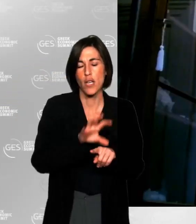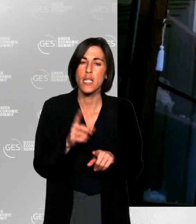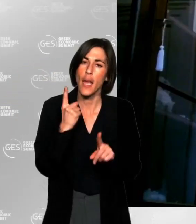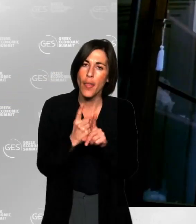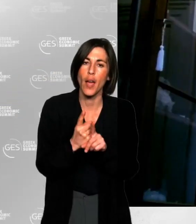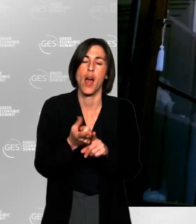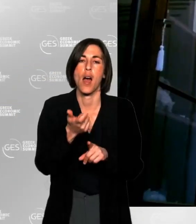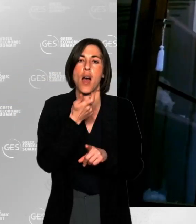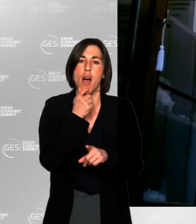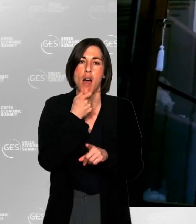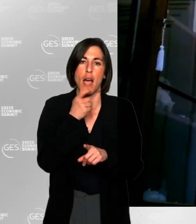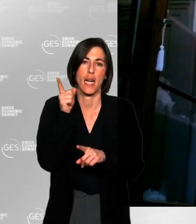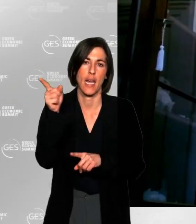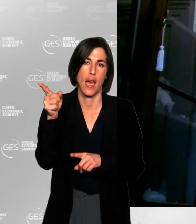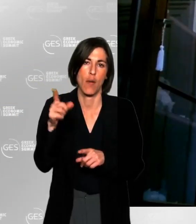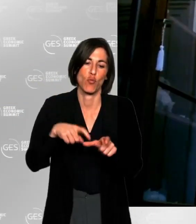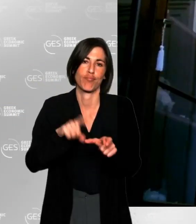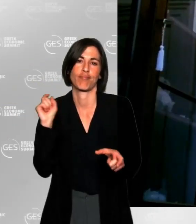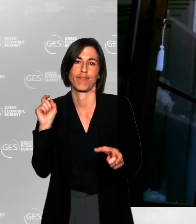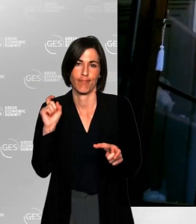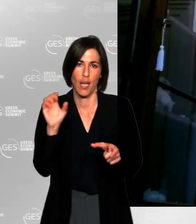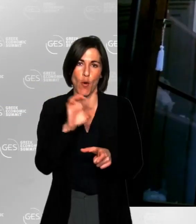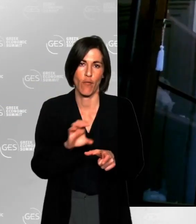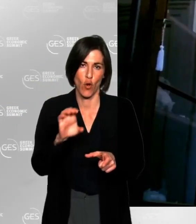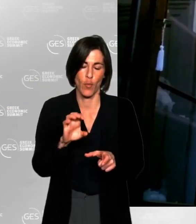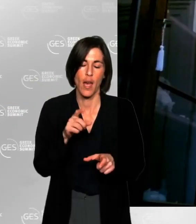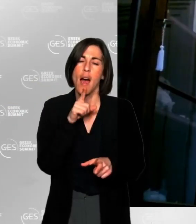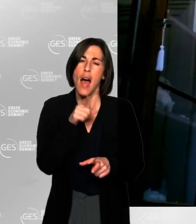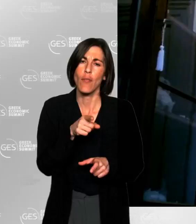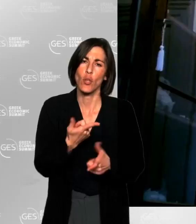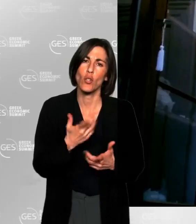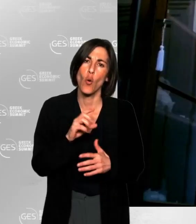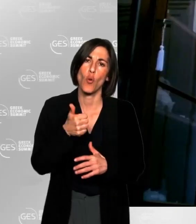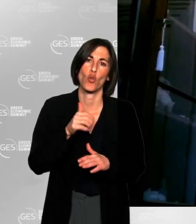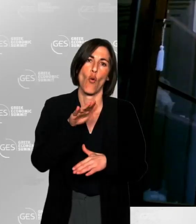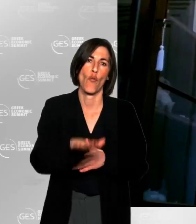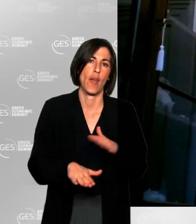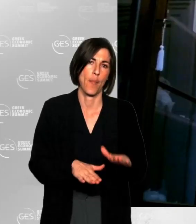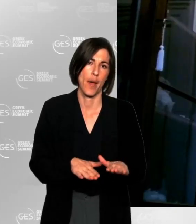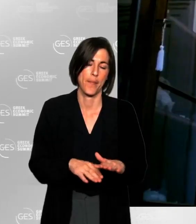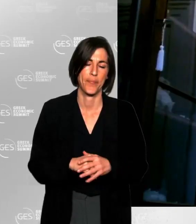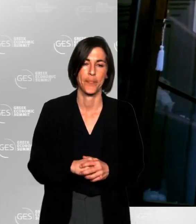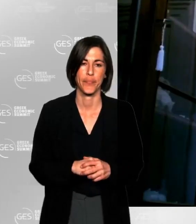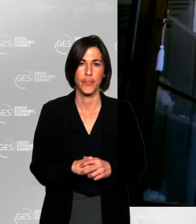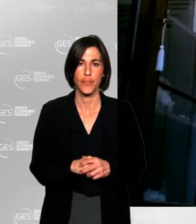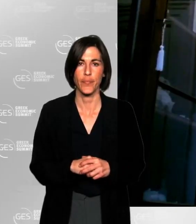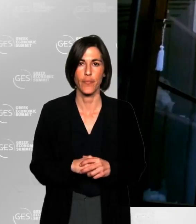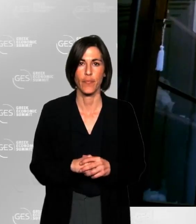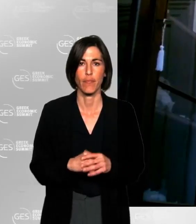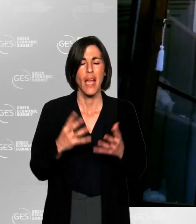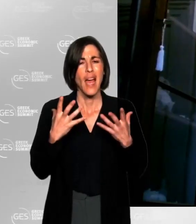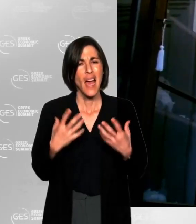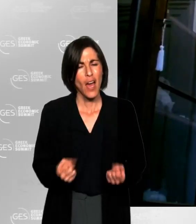But it's only a first step. We've seen fraudulent abuse of technologies from Facebook and Cambridge Analytica,